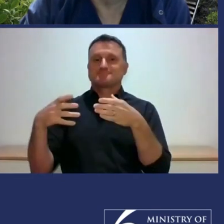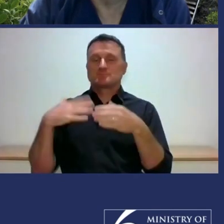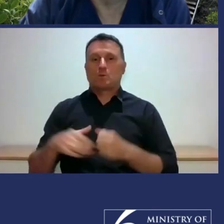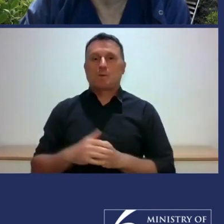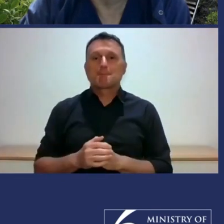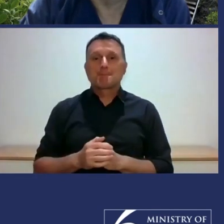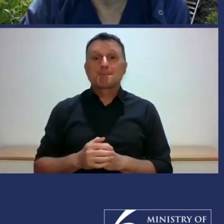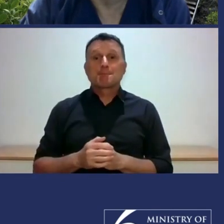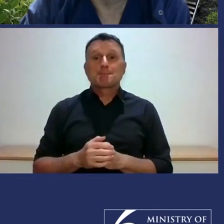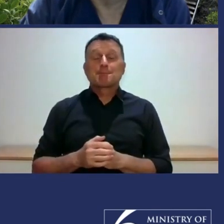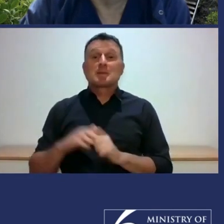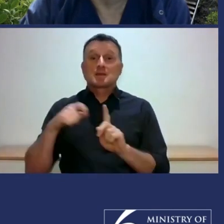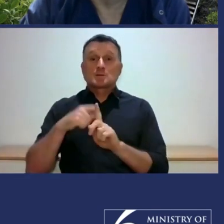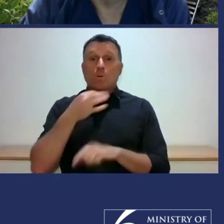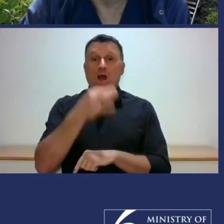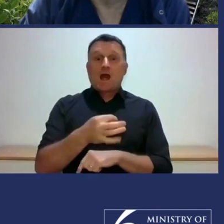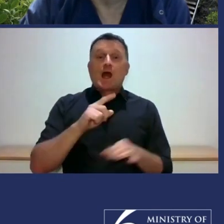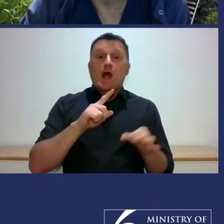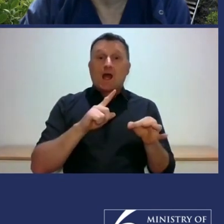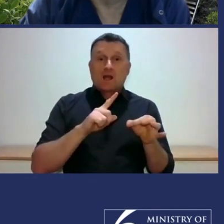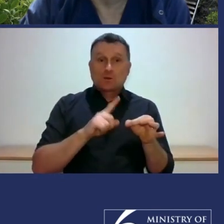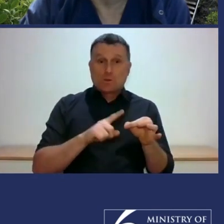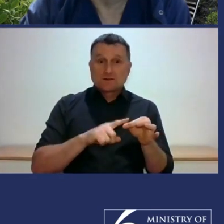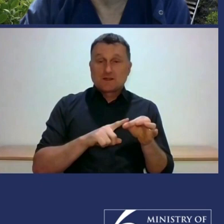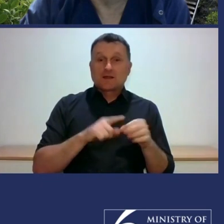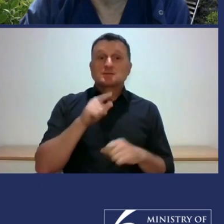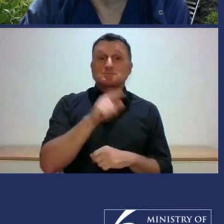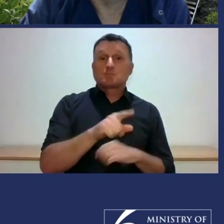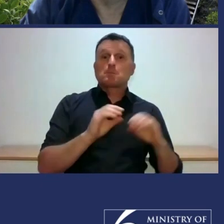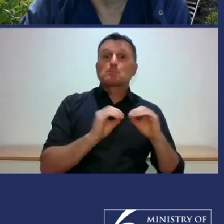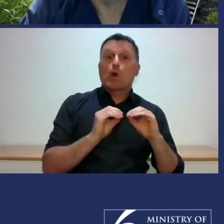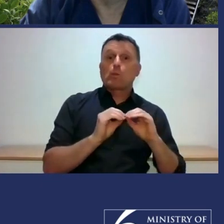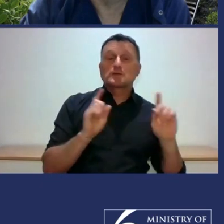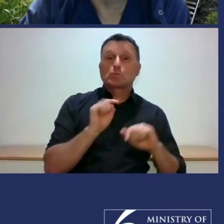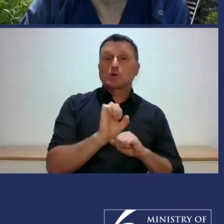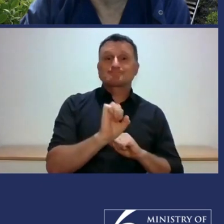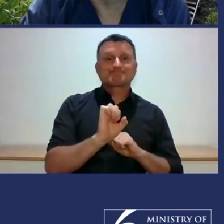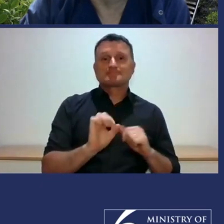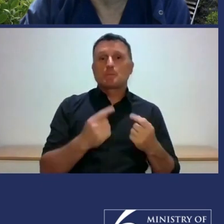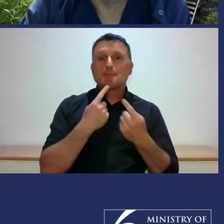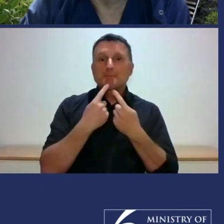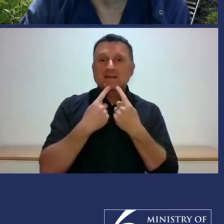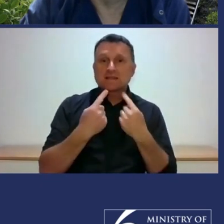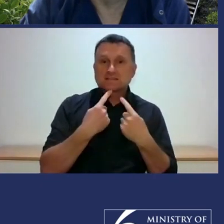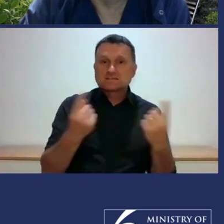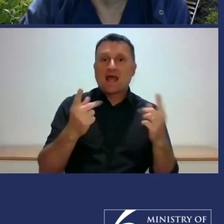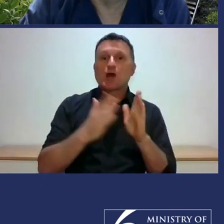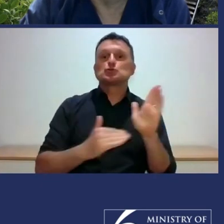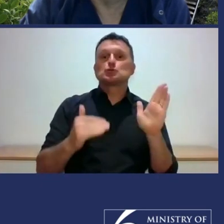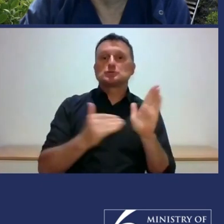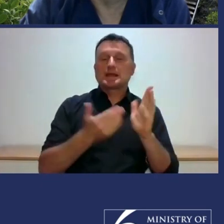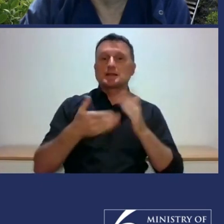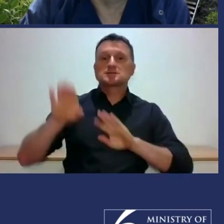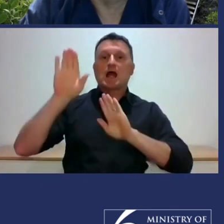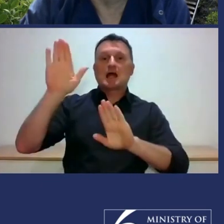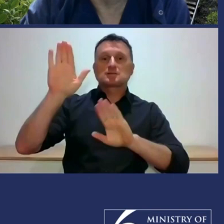and breathing all of this stuff for a long time now. What's your message to Aotearoa and to the hundreds of people